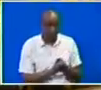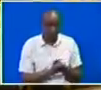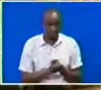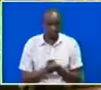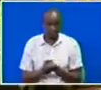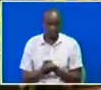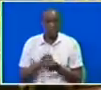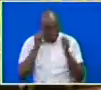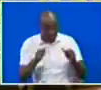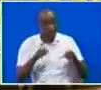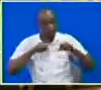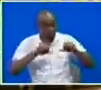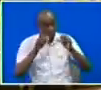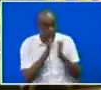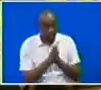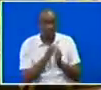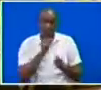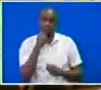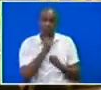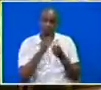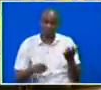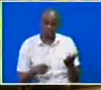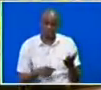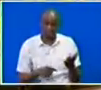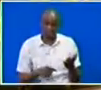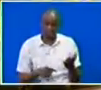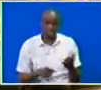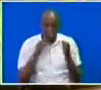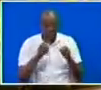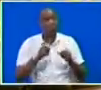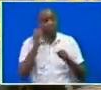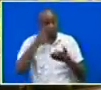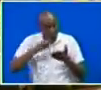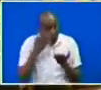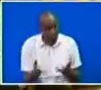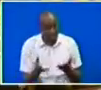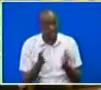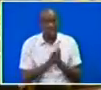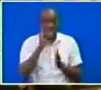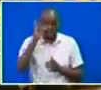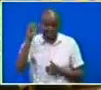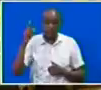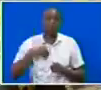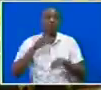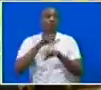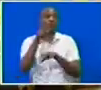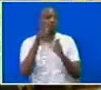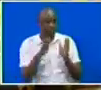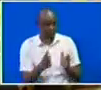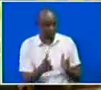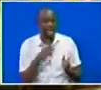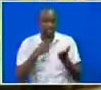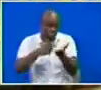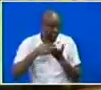If it persists, we'll do a warning. If it goes ahead, the IBC will call a code of conduct committee to